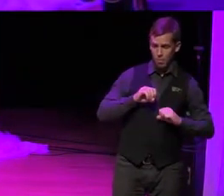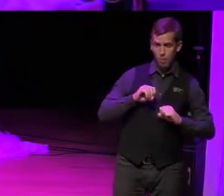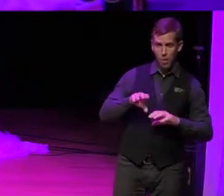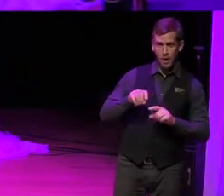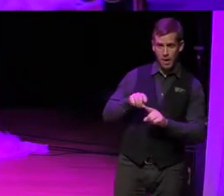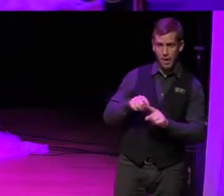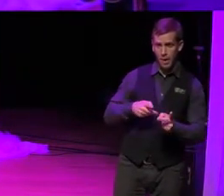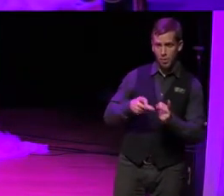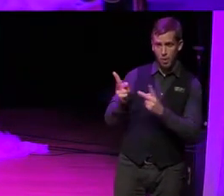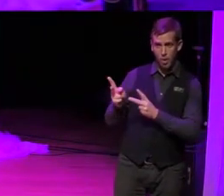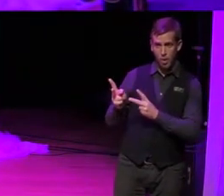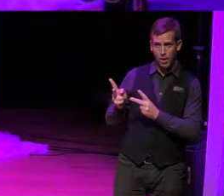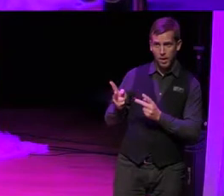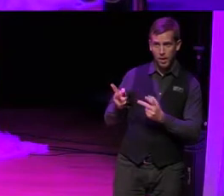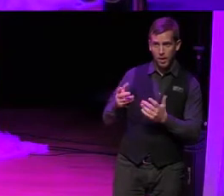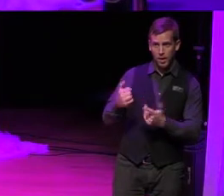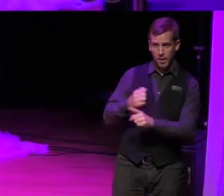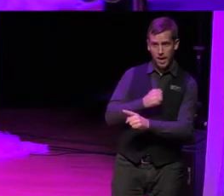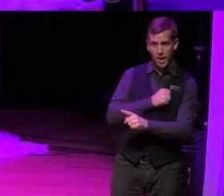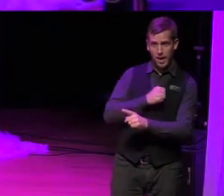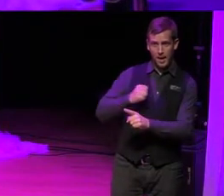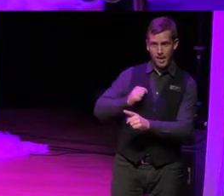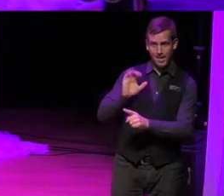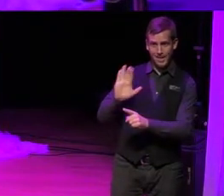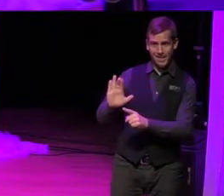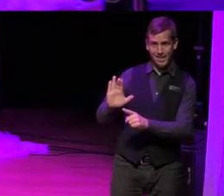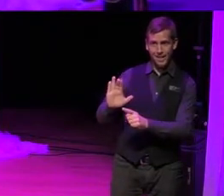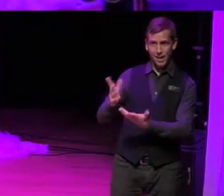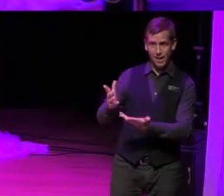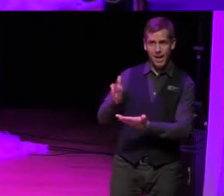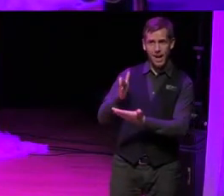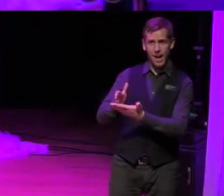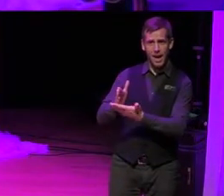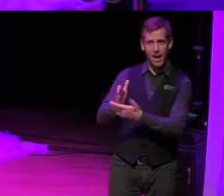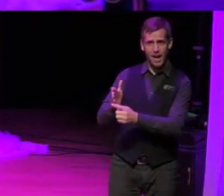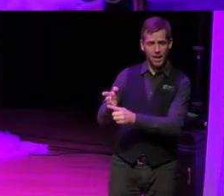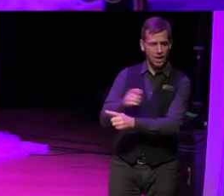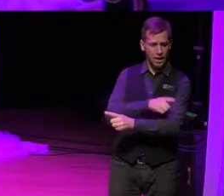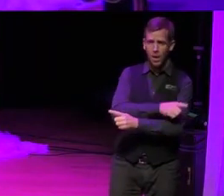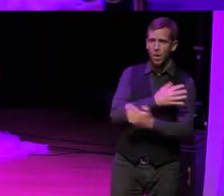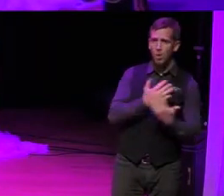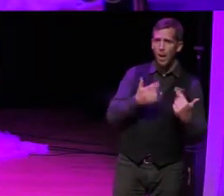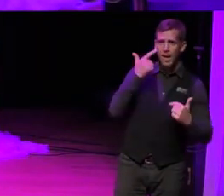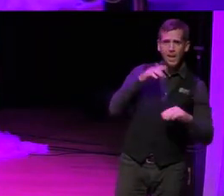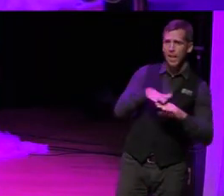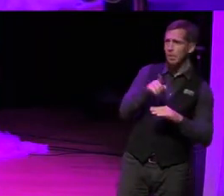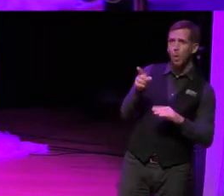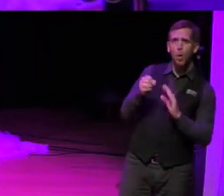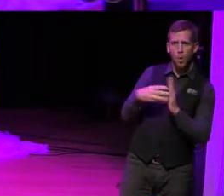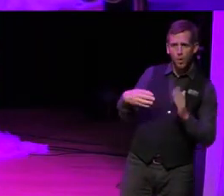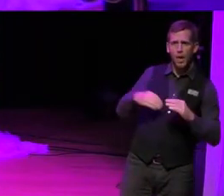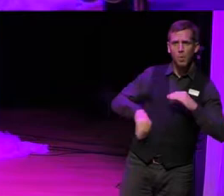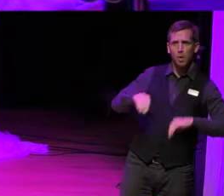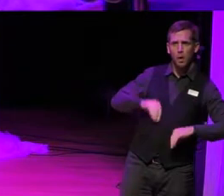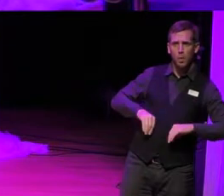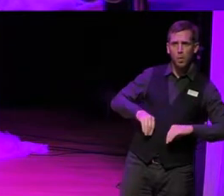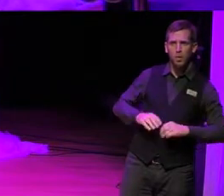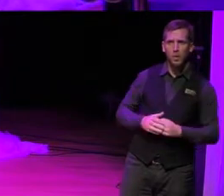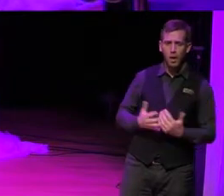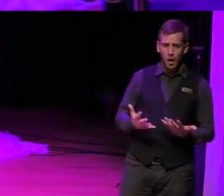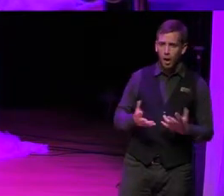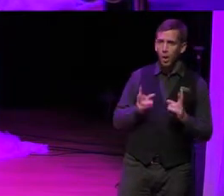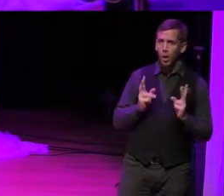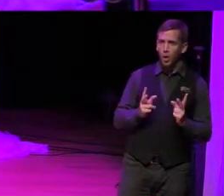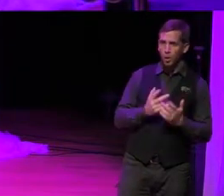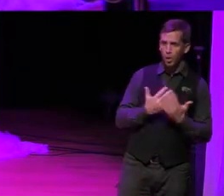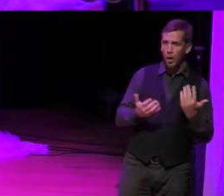democratic regime in the eyes of the public and leads to a loss of public support for